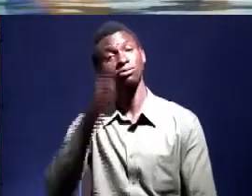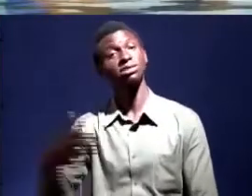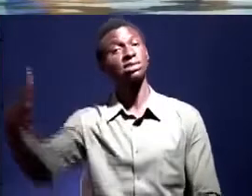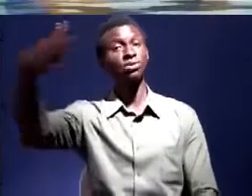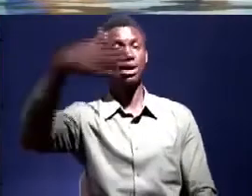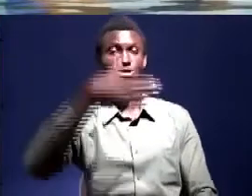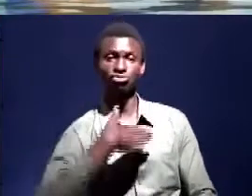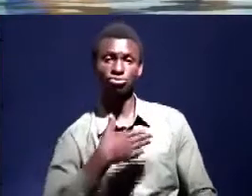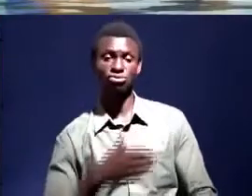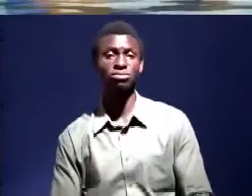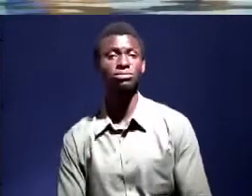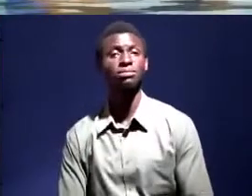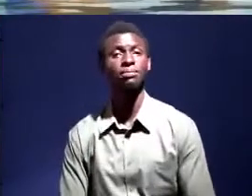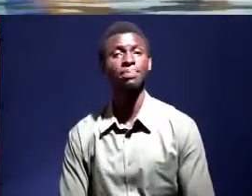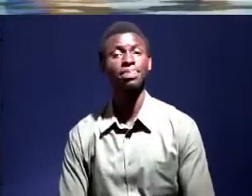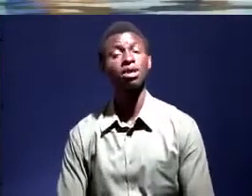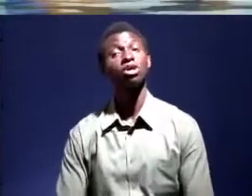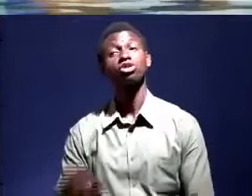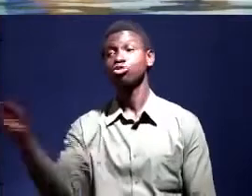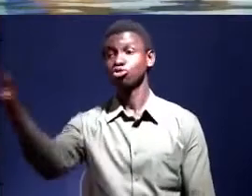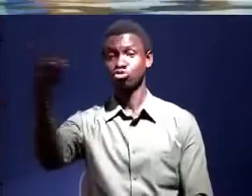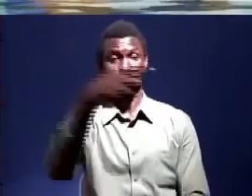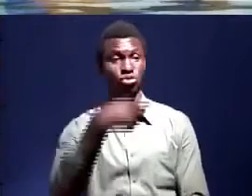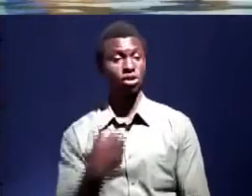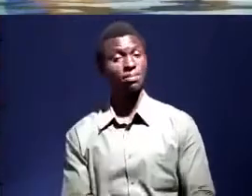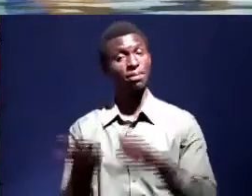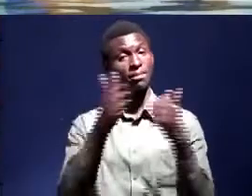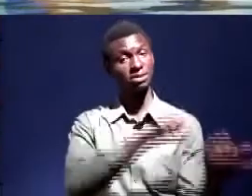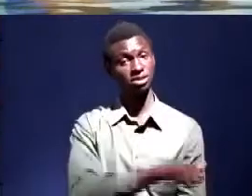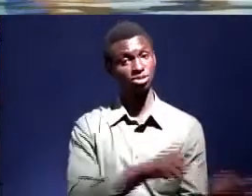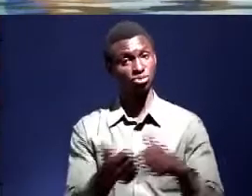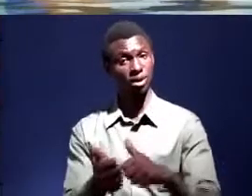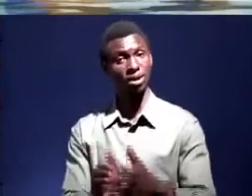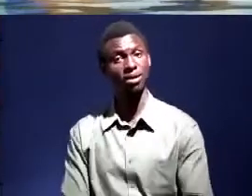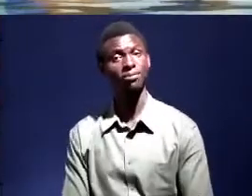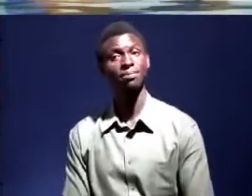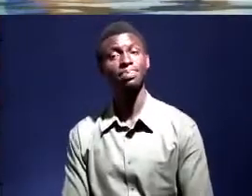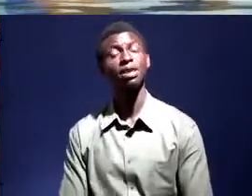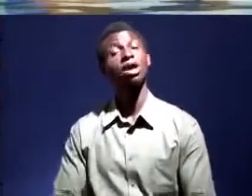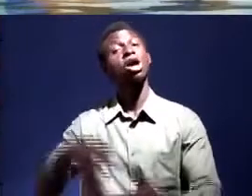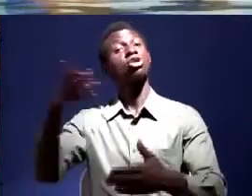When we are baptized, we take a public stand.